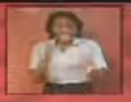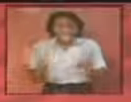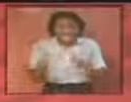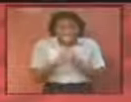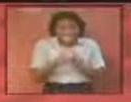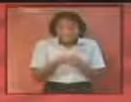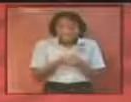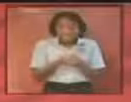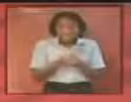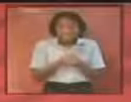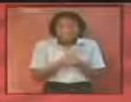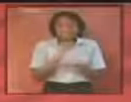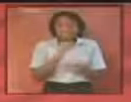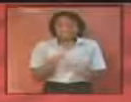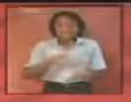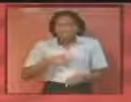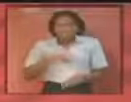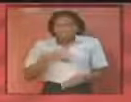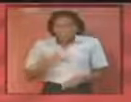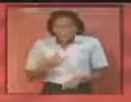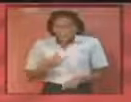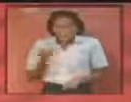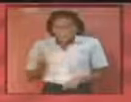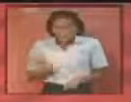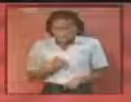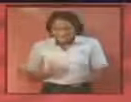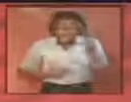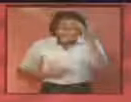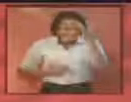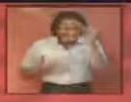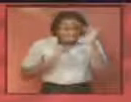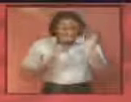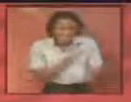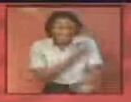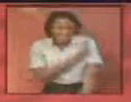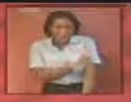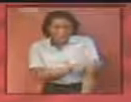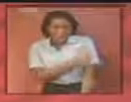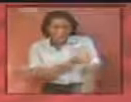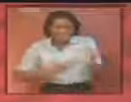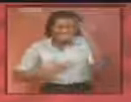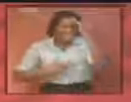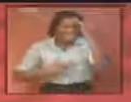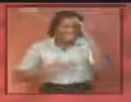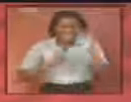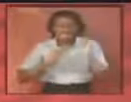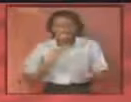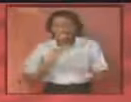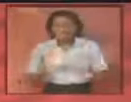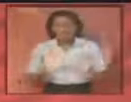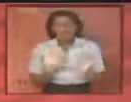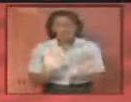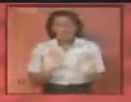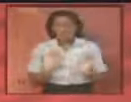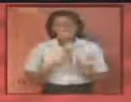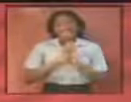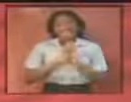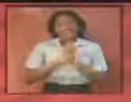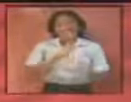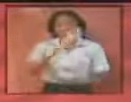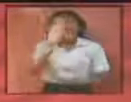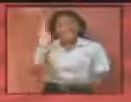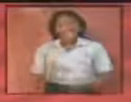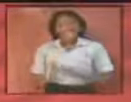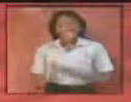variants. For example, in Manaus, Brazil, where the P1 variant was very prevalent,